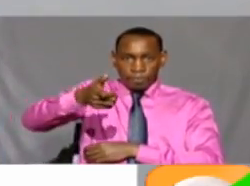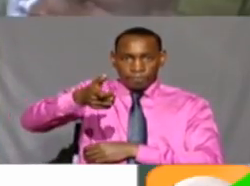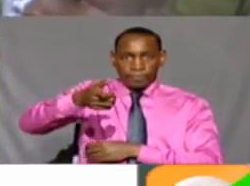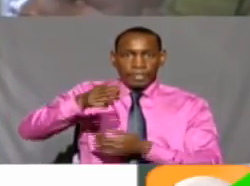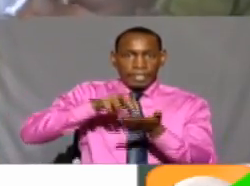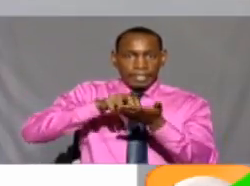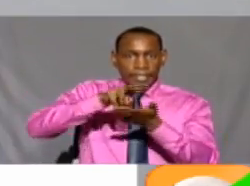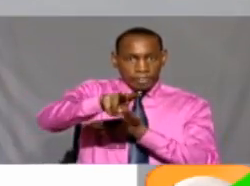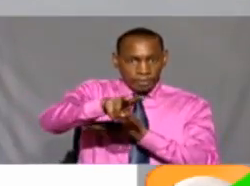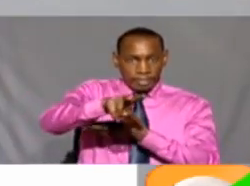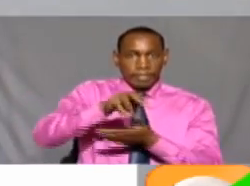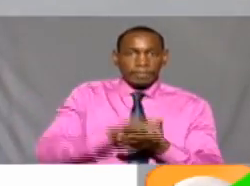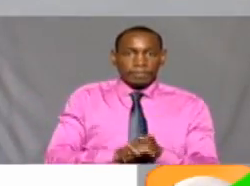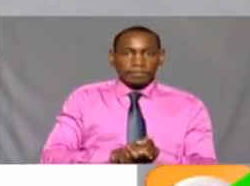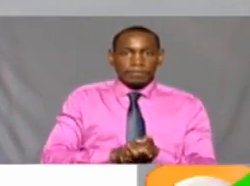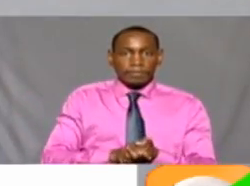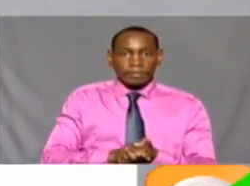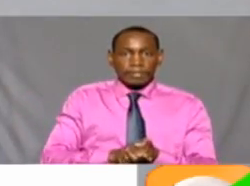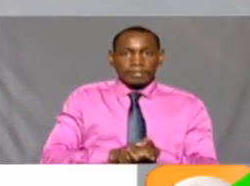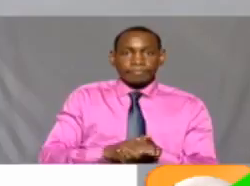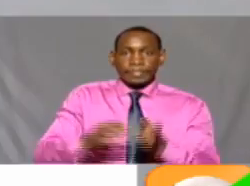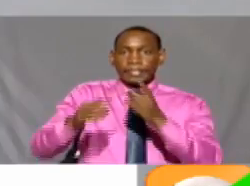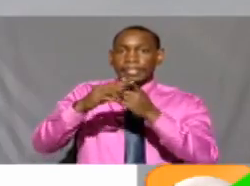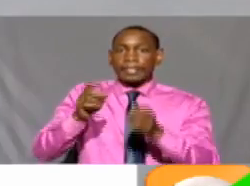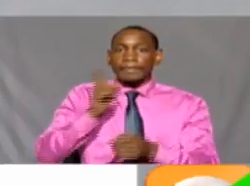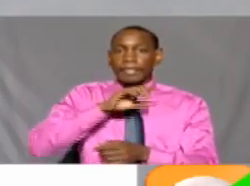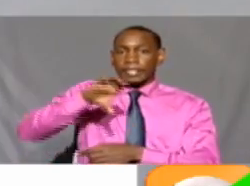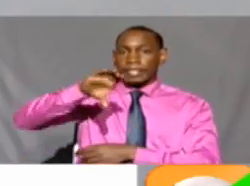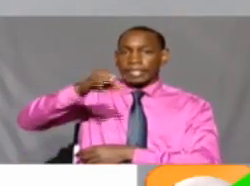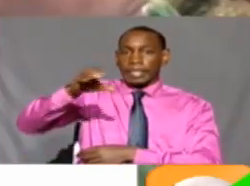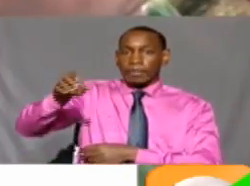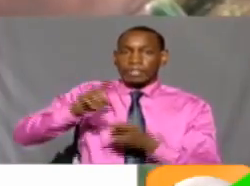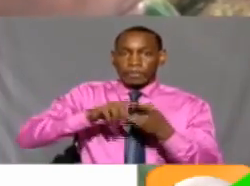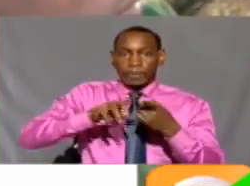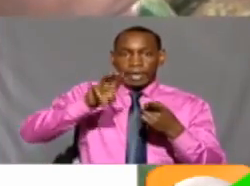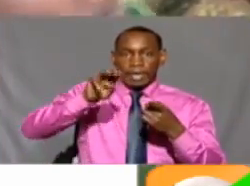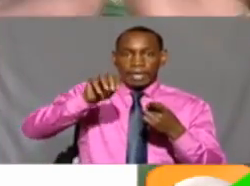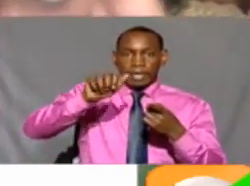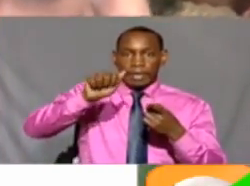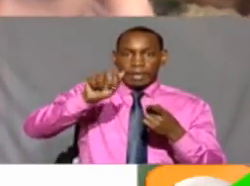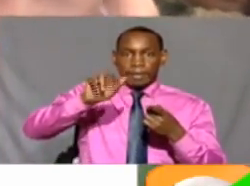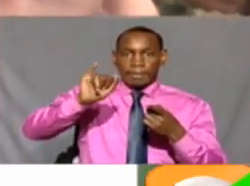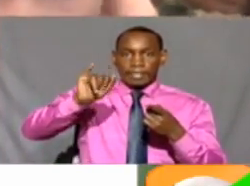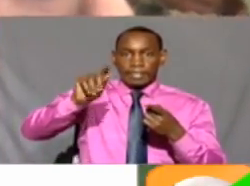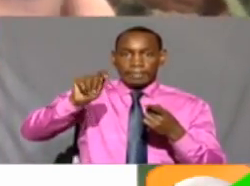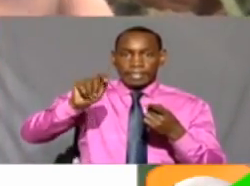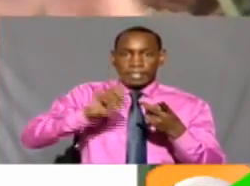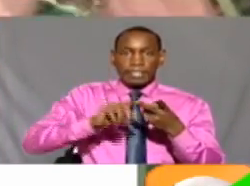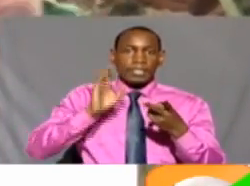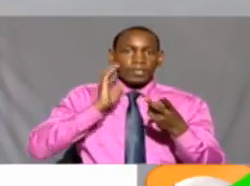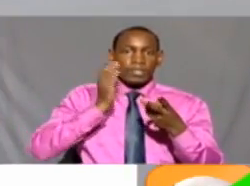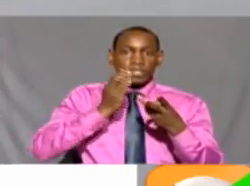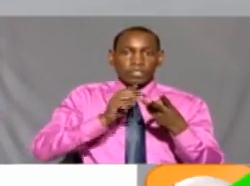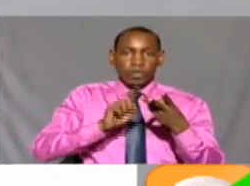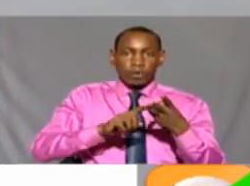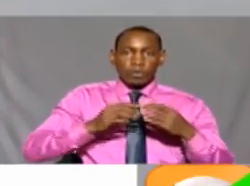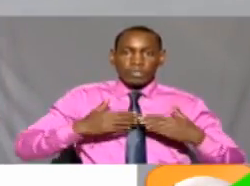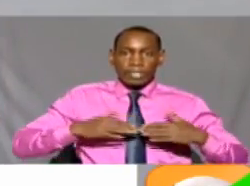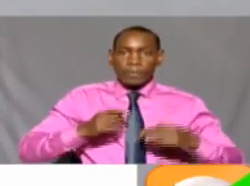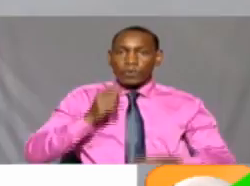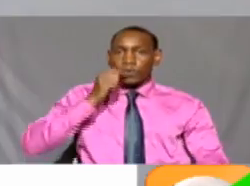the locusts and kill them in the counties of Marsabit, Isiolo, Samburu, Kitui,